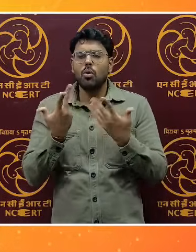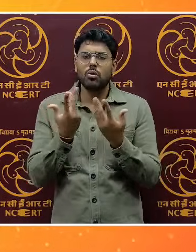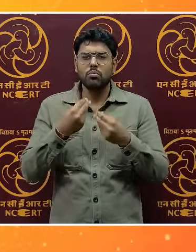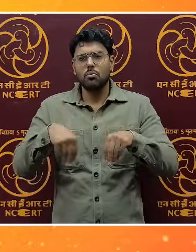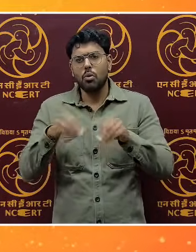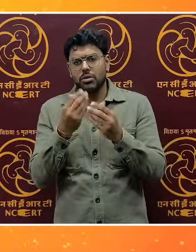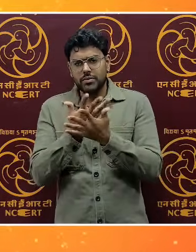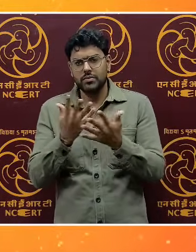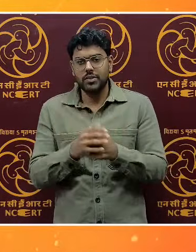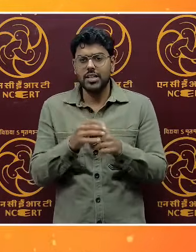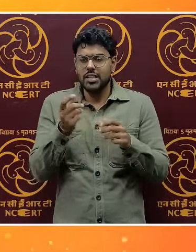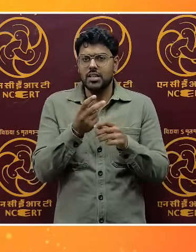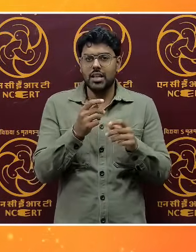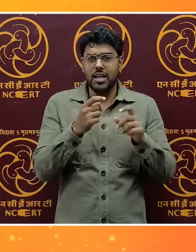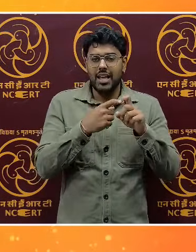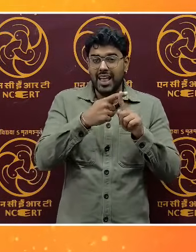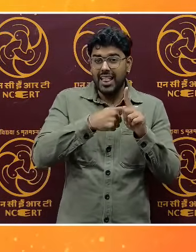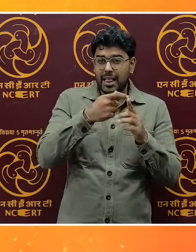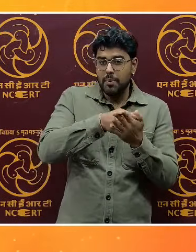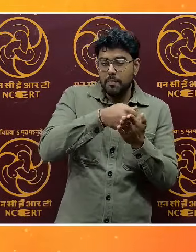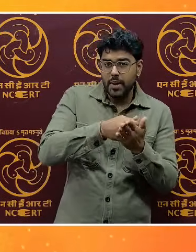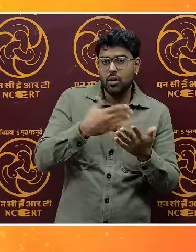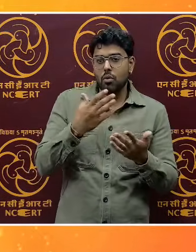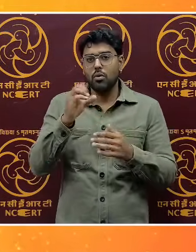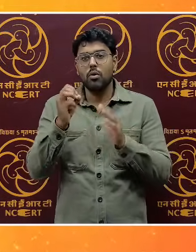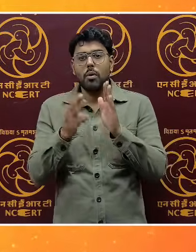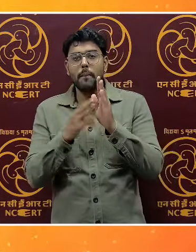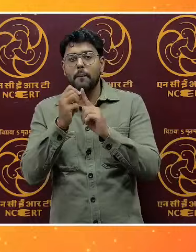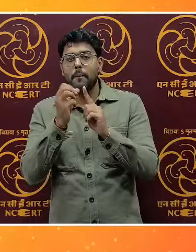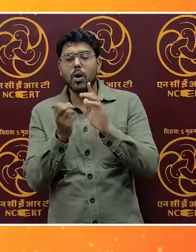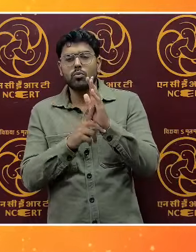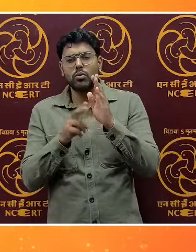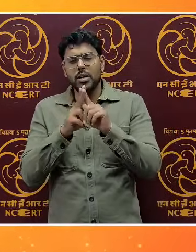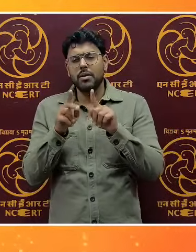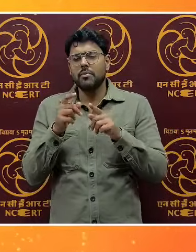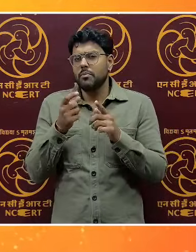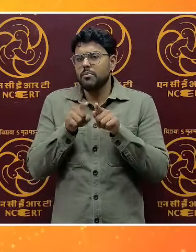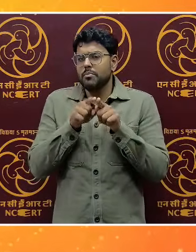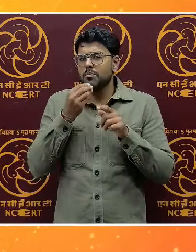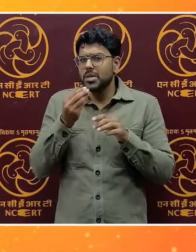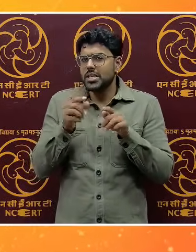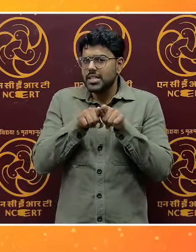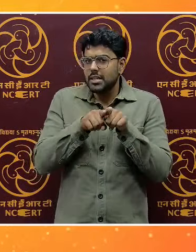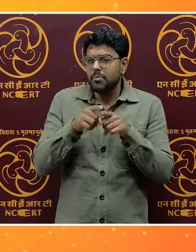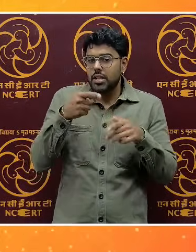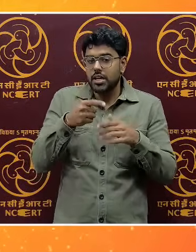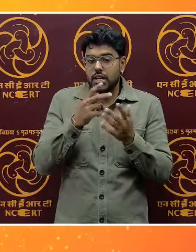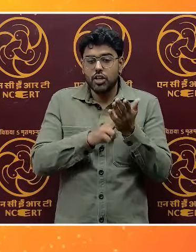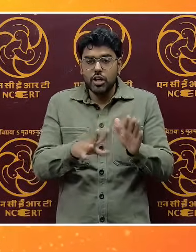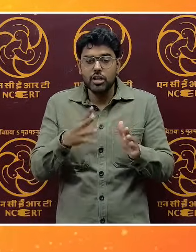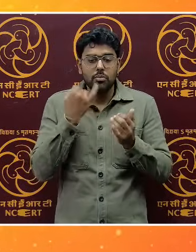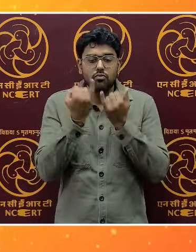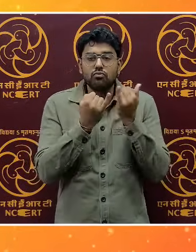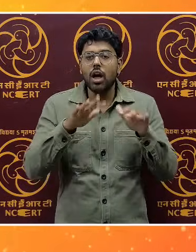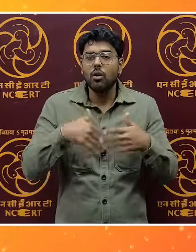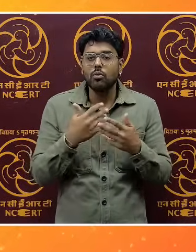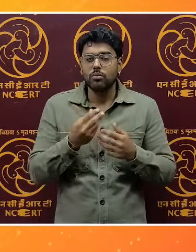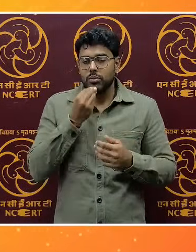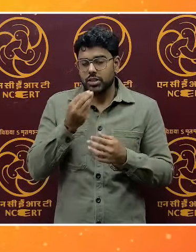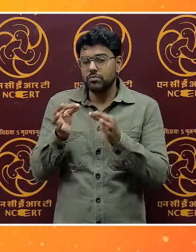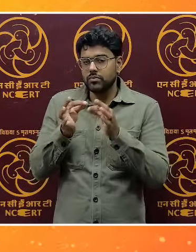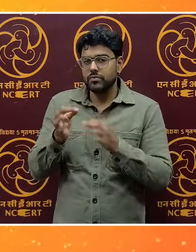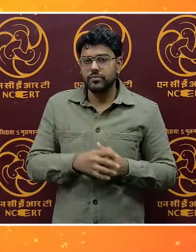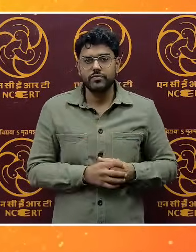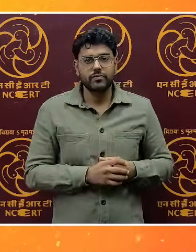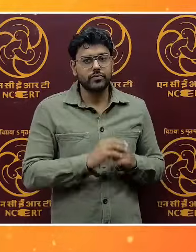what exactly these elements and compounds are, if we can get some examples and how they are found in nature, please tell us about that. So we'll pick